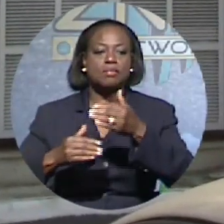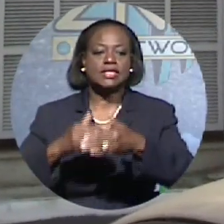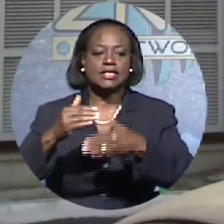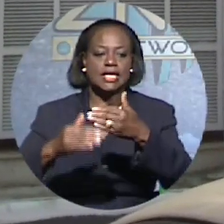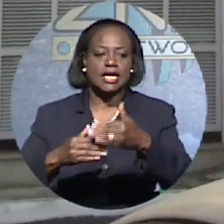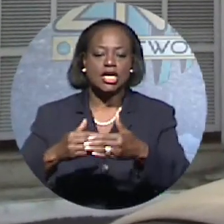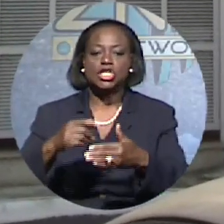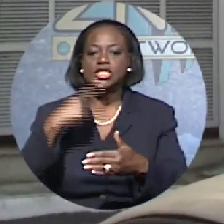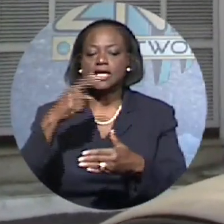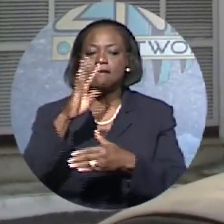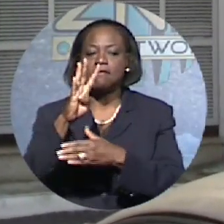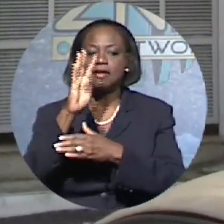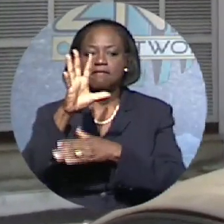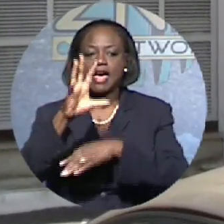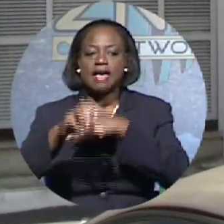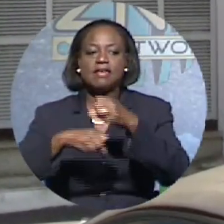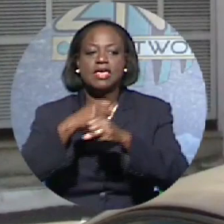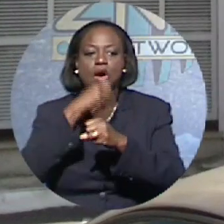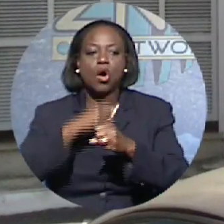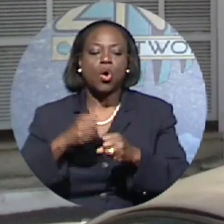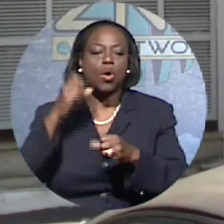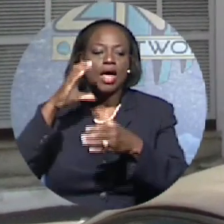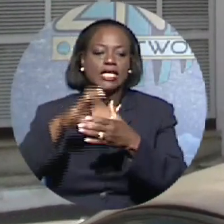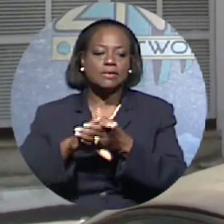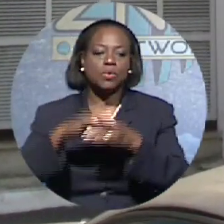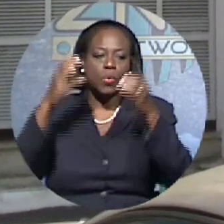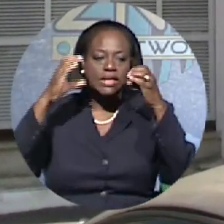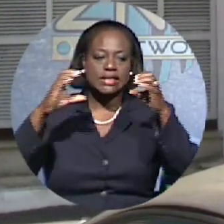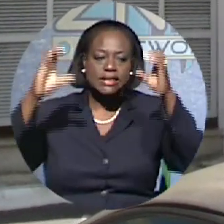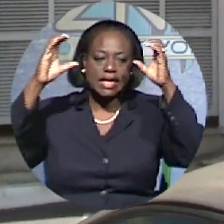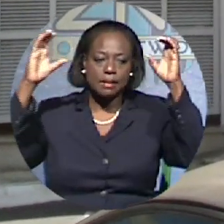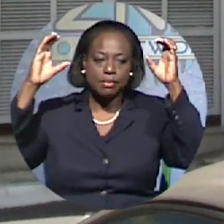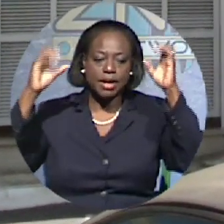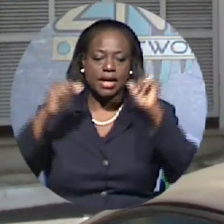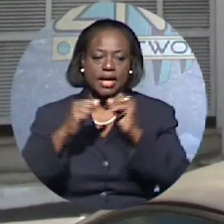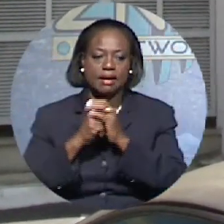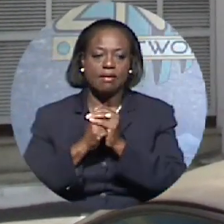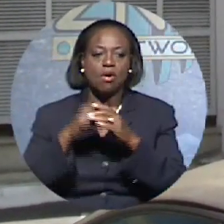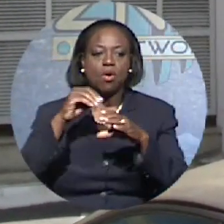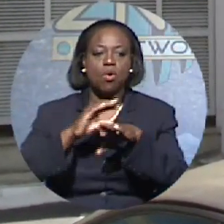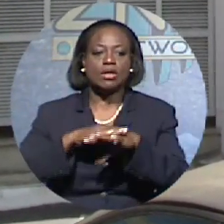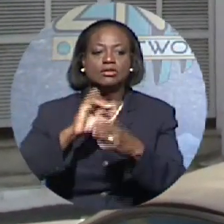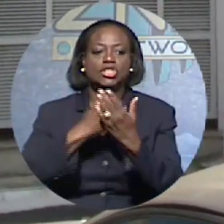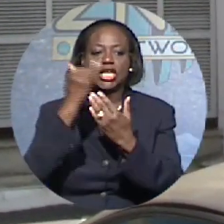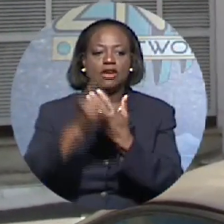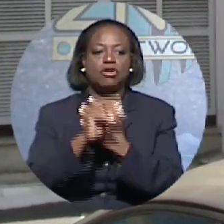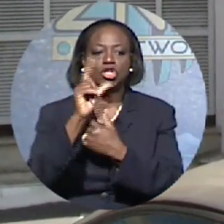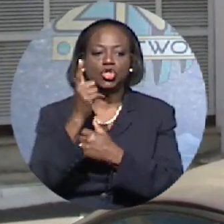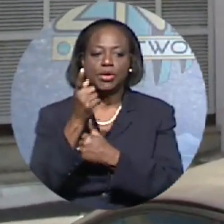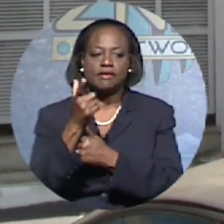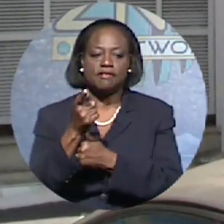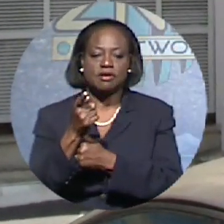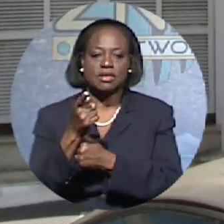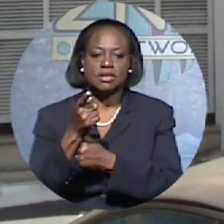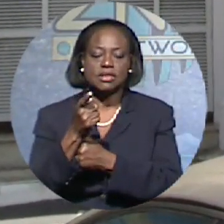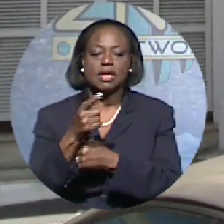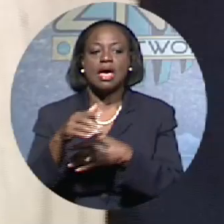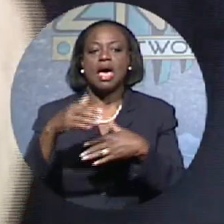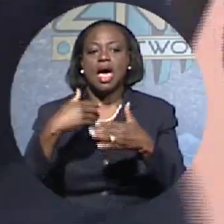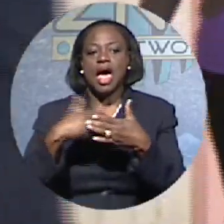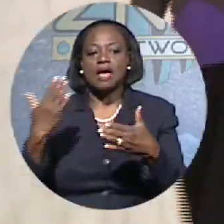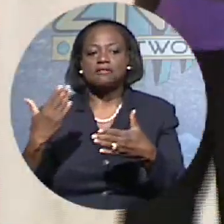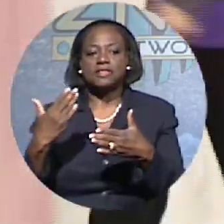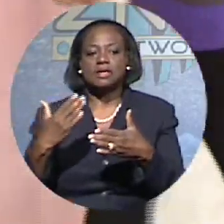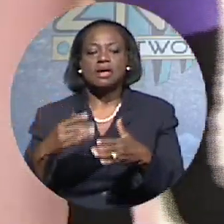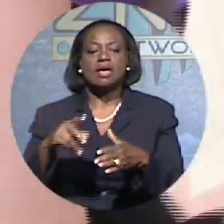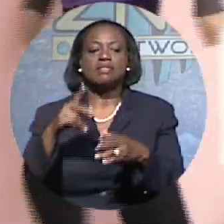45-year-old husband was in a celebratory mood while at Chinese New Year celebrations back on January 21st. After the private gathering, Chan